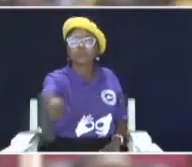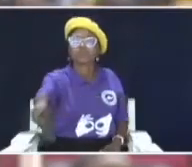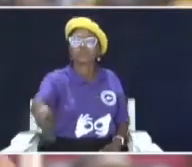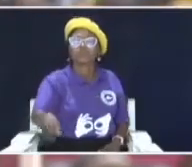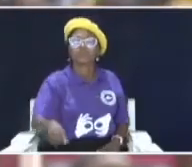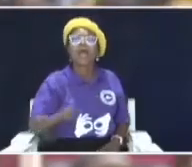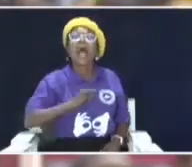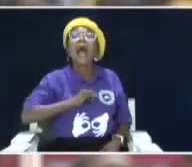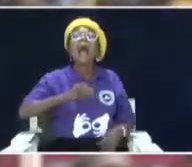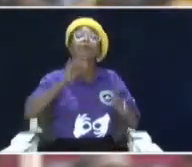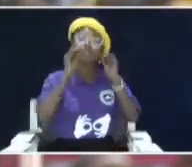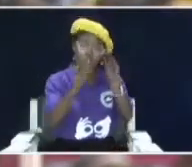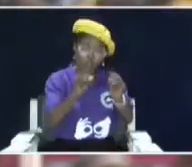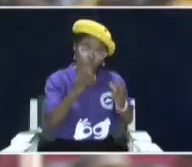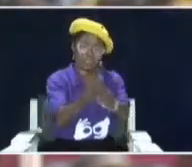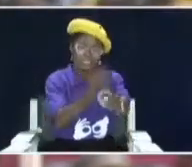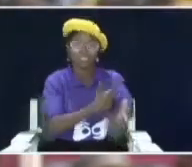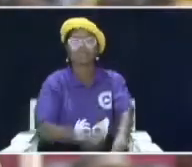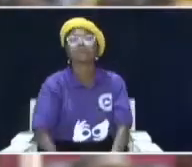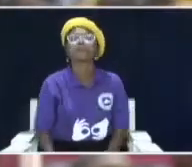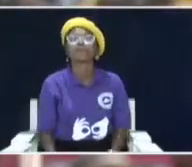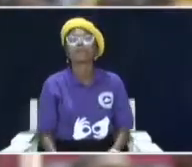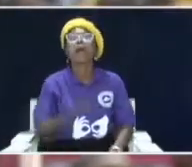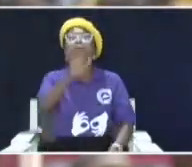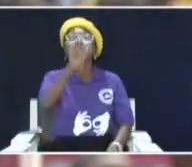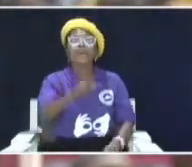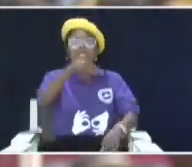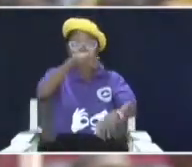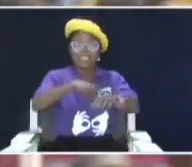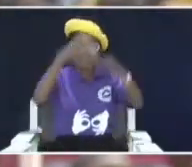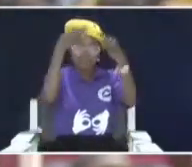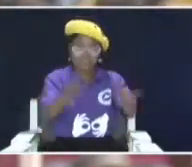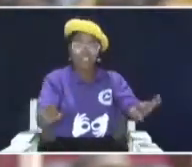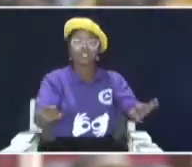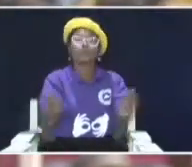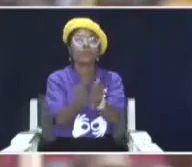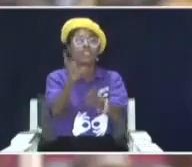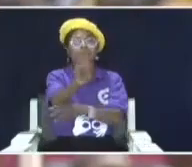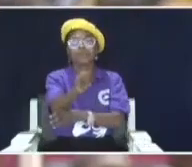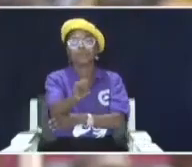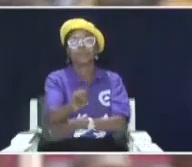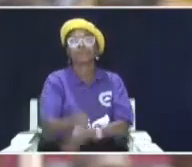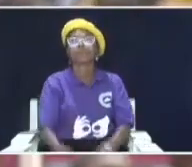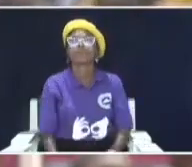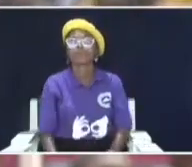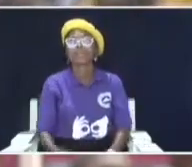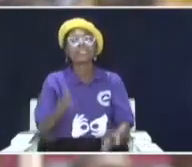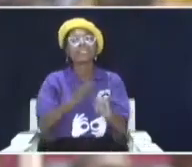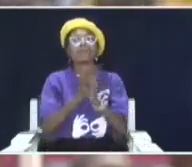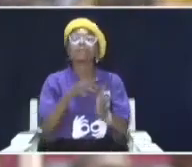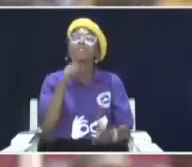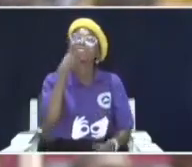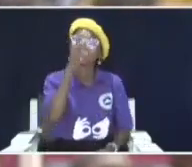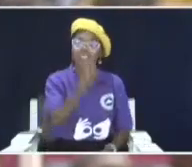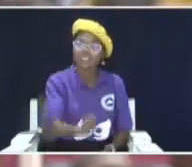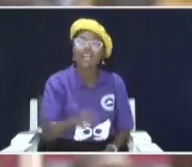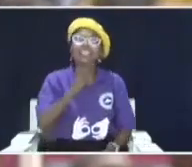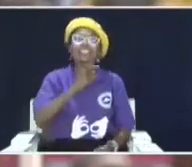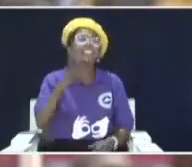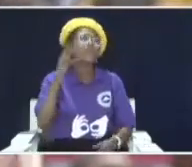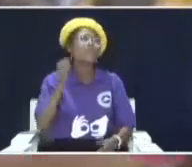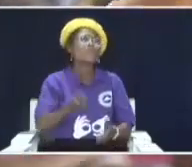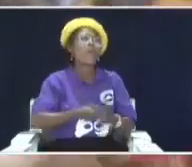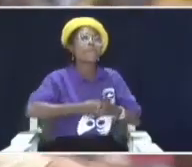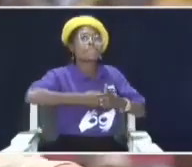I will teach you a lesson. By the time he finished with them, the Bible said they were cast